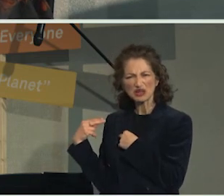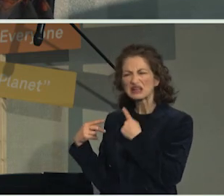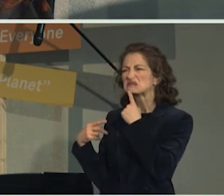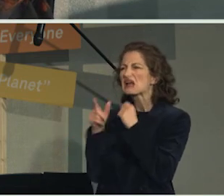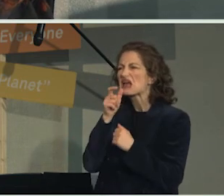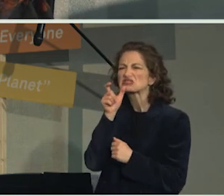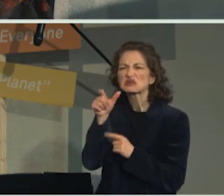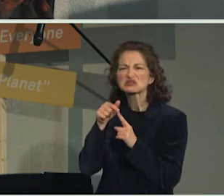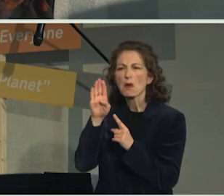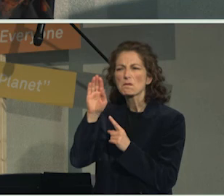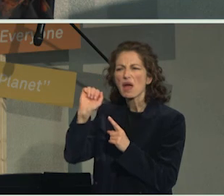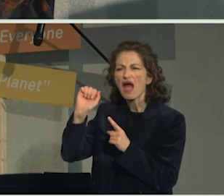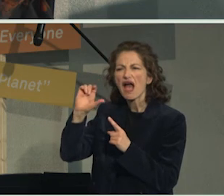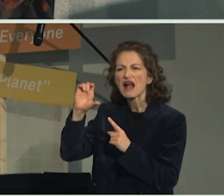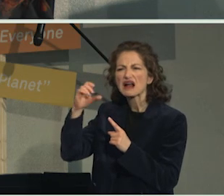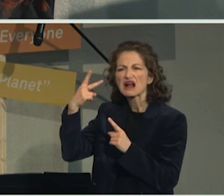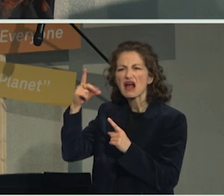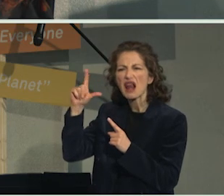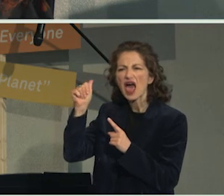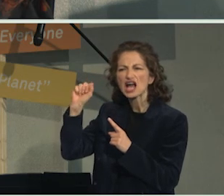it, yeah. Fuck. Huh.